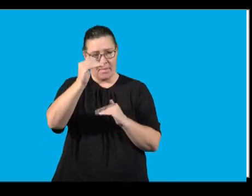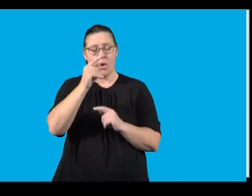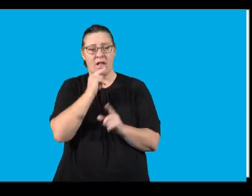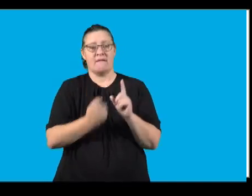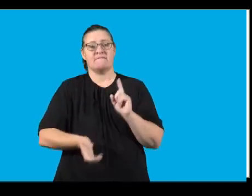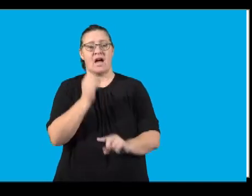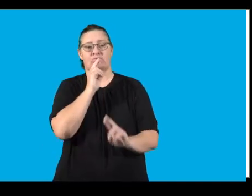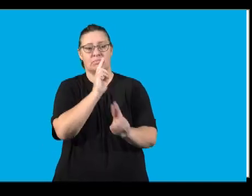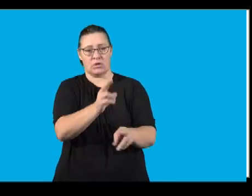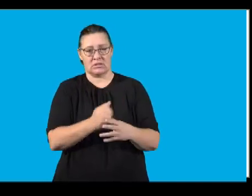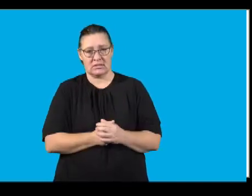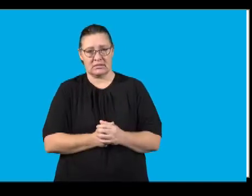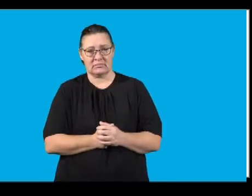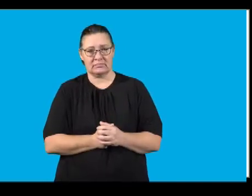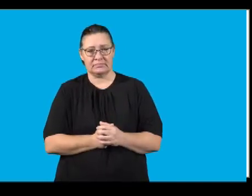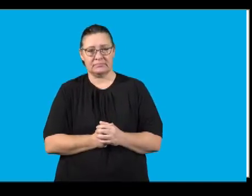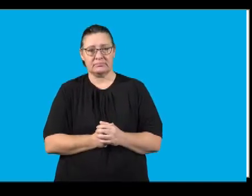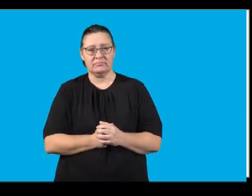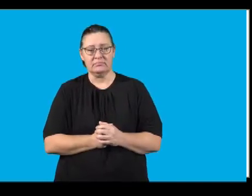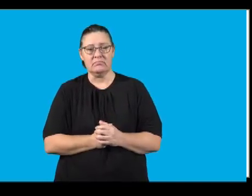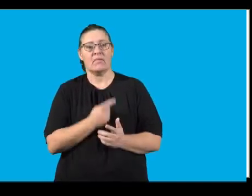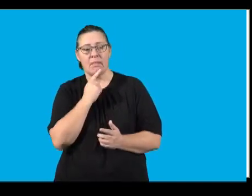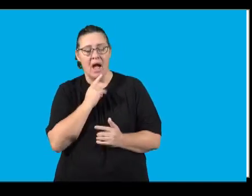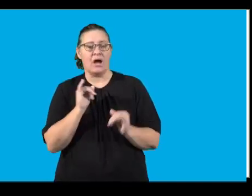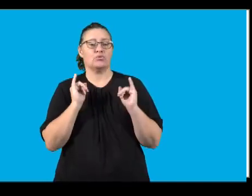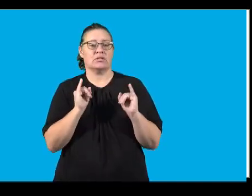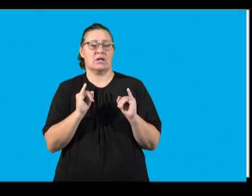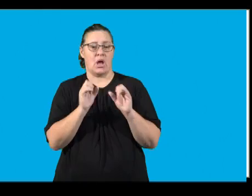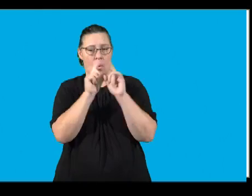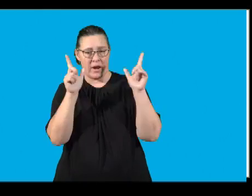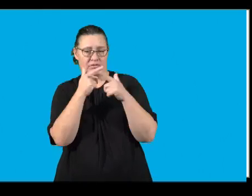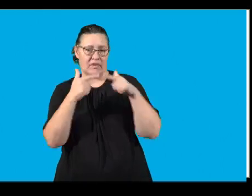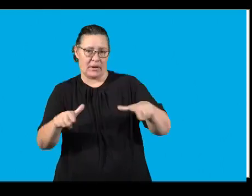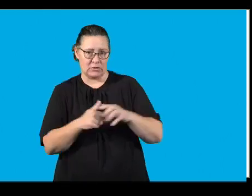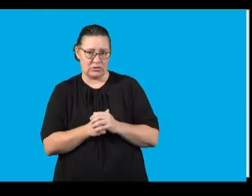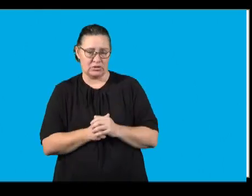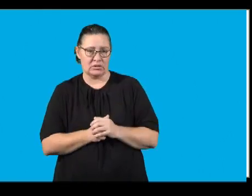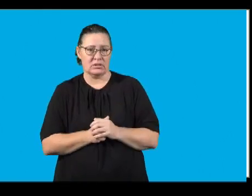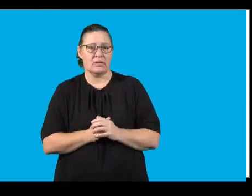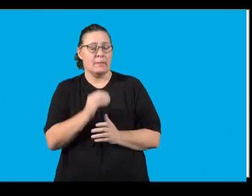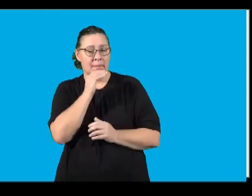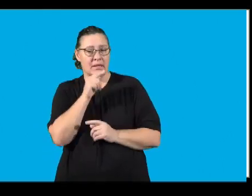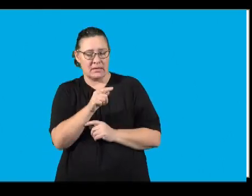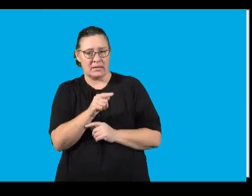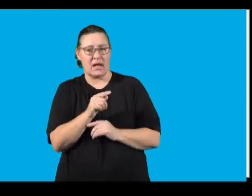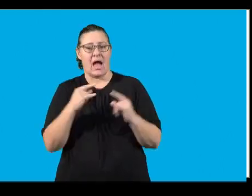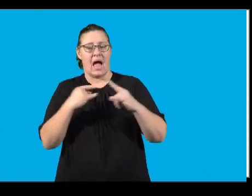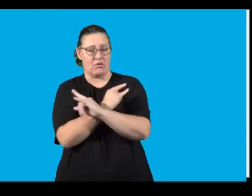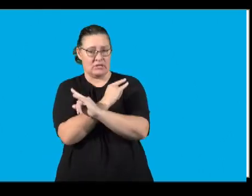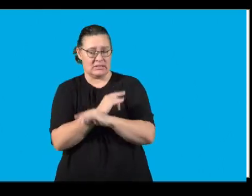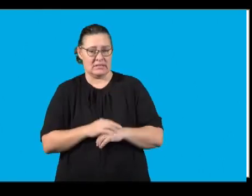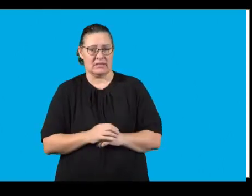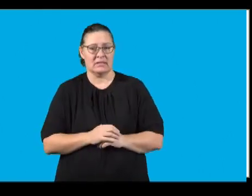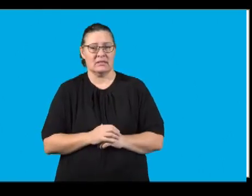our response. And remember, we're looking at critical awareness of language. So in this case, it is irony, all right,